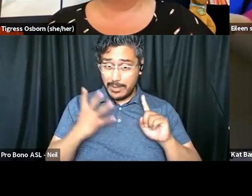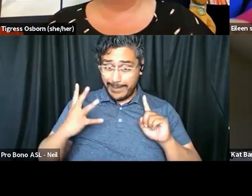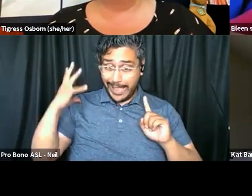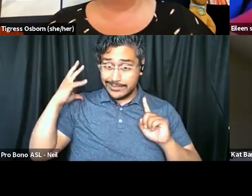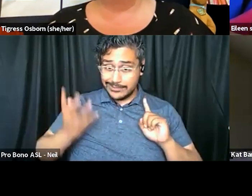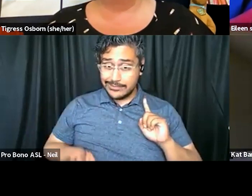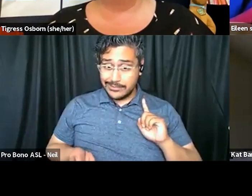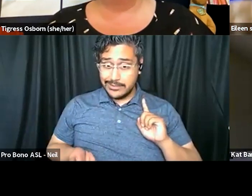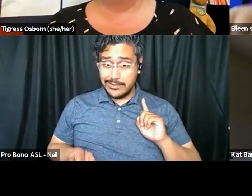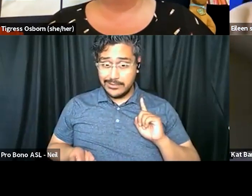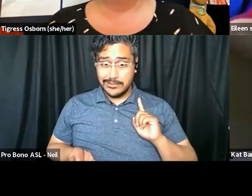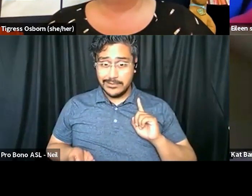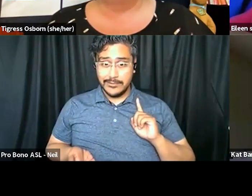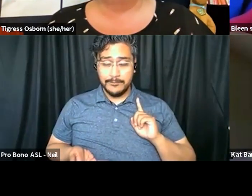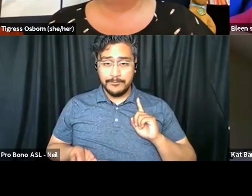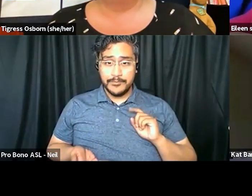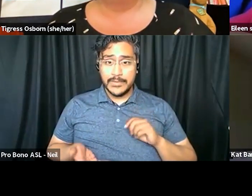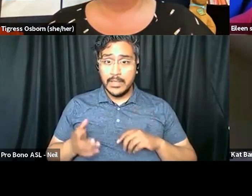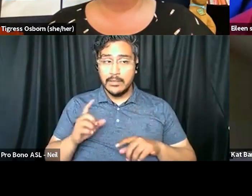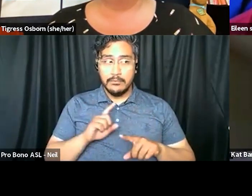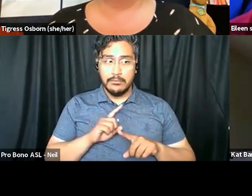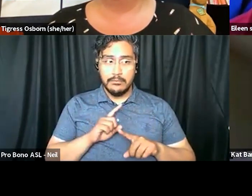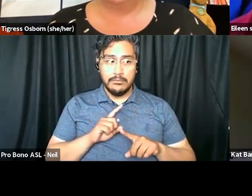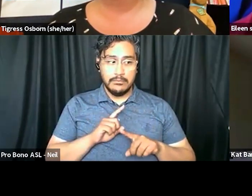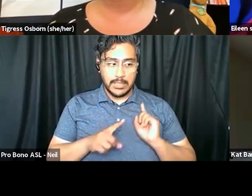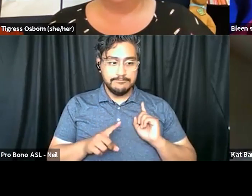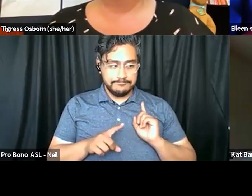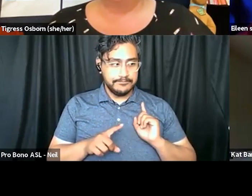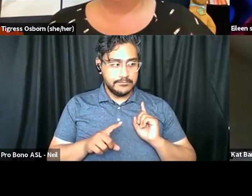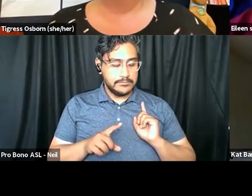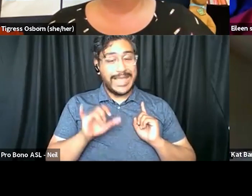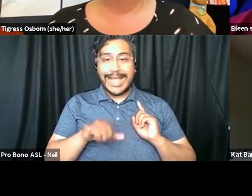is value in this poem, so that's why I'm sharing it today, though.